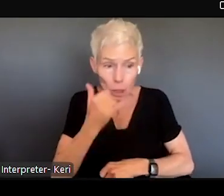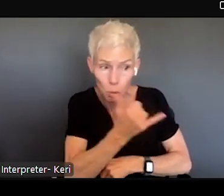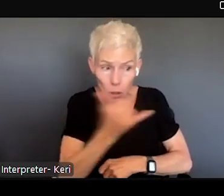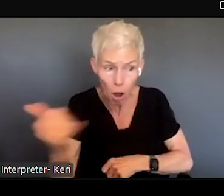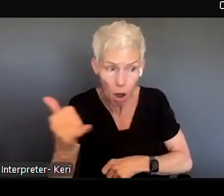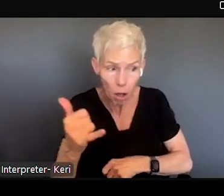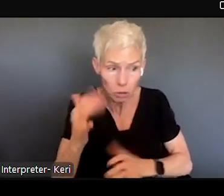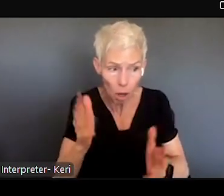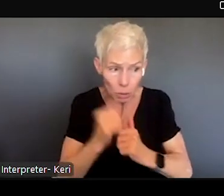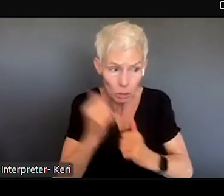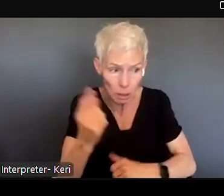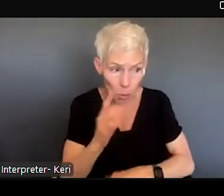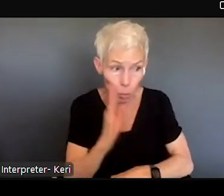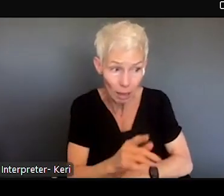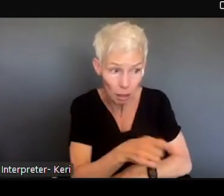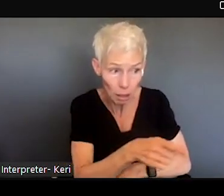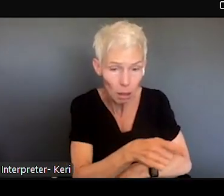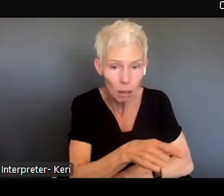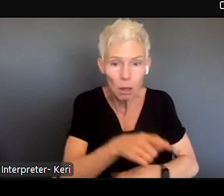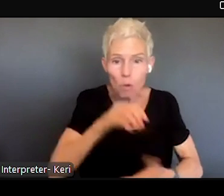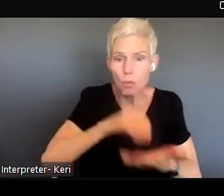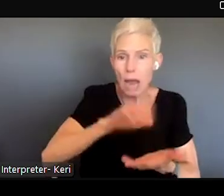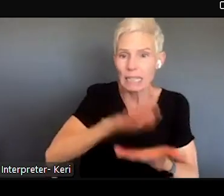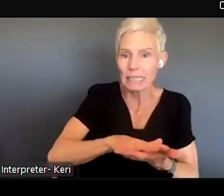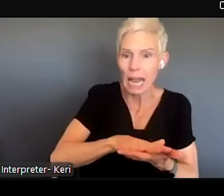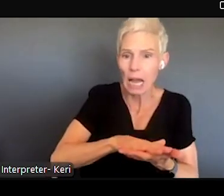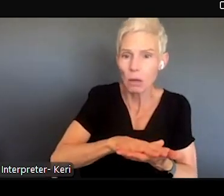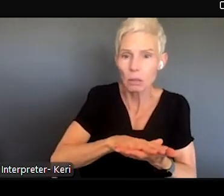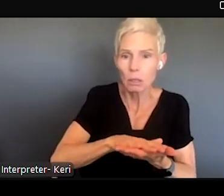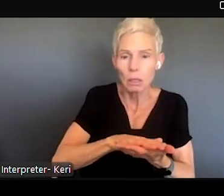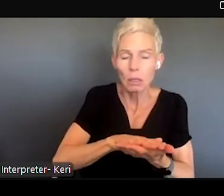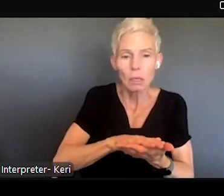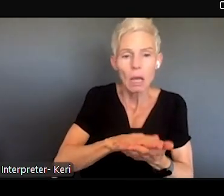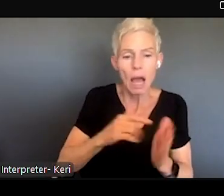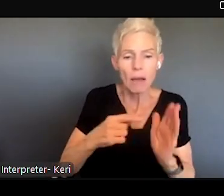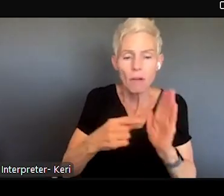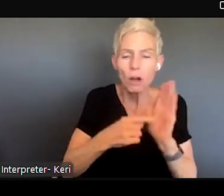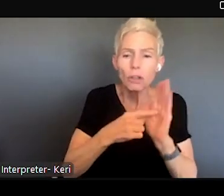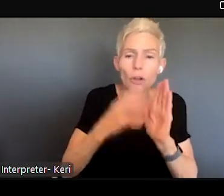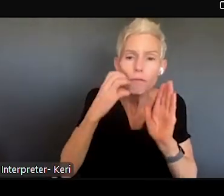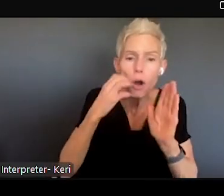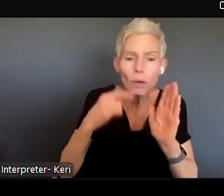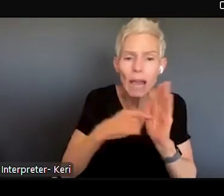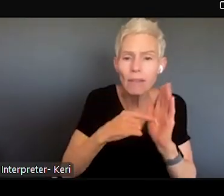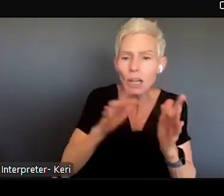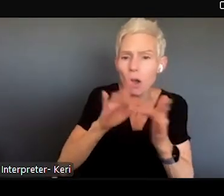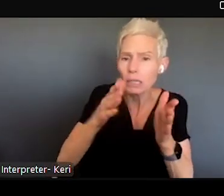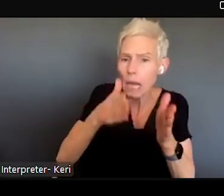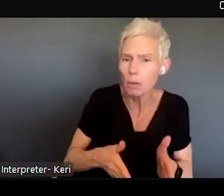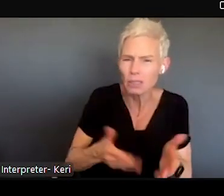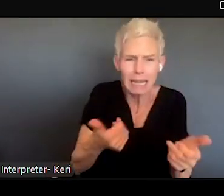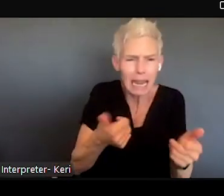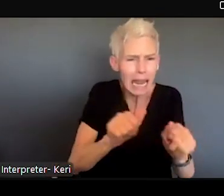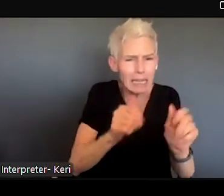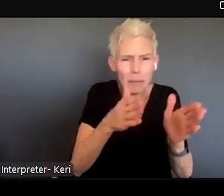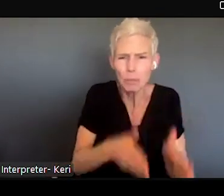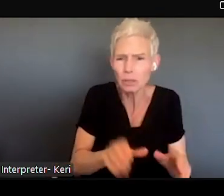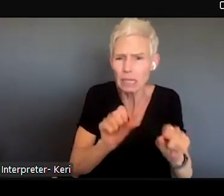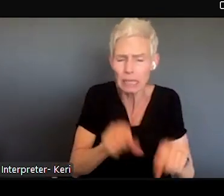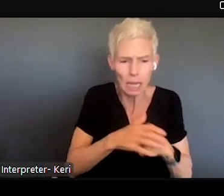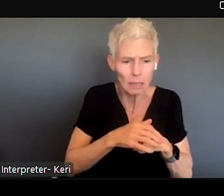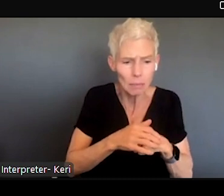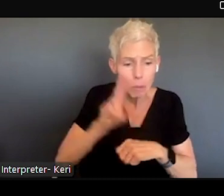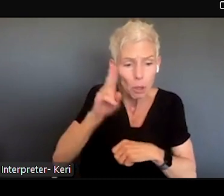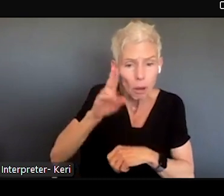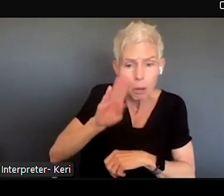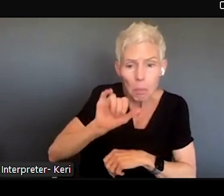somebody. Write it down, make a contact on your phone. It could be anybody. It could be your Uncle